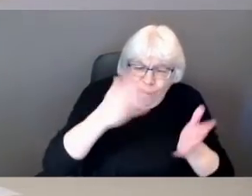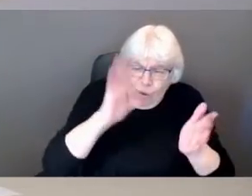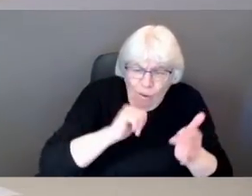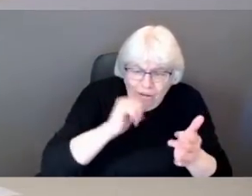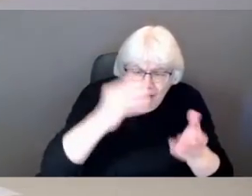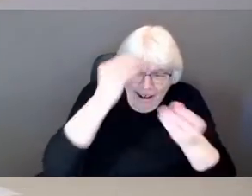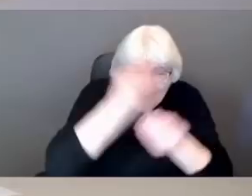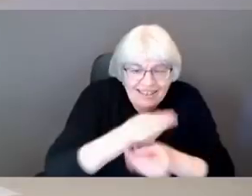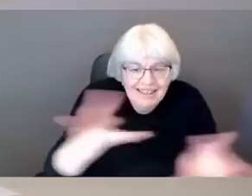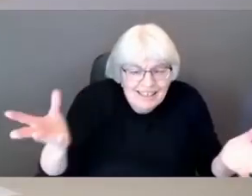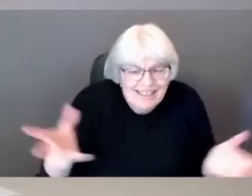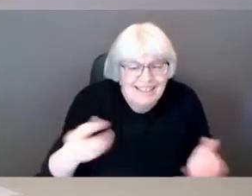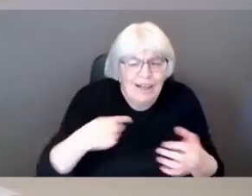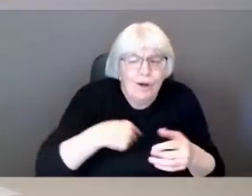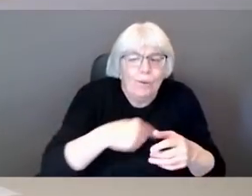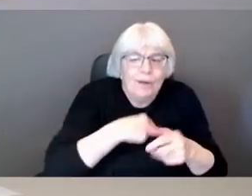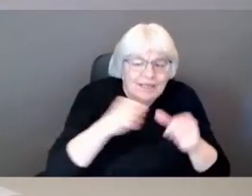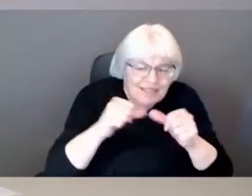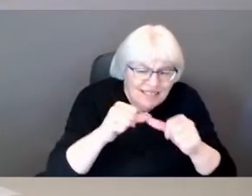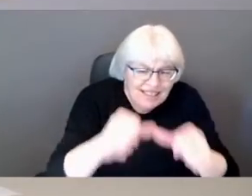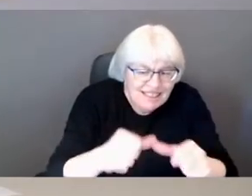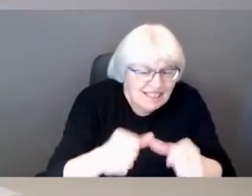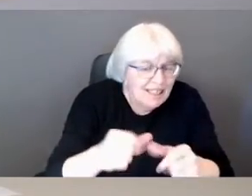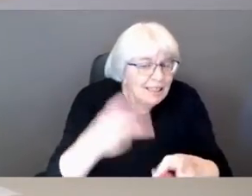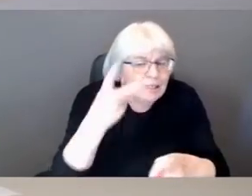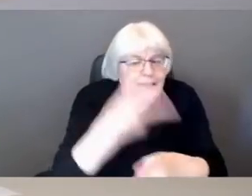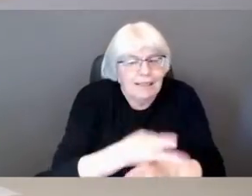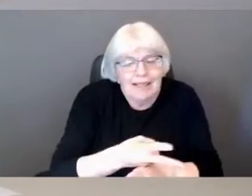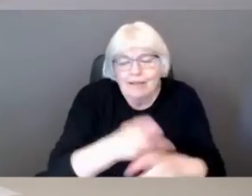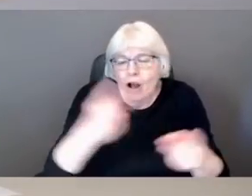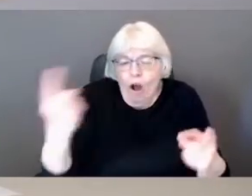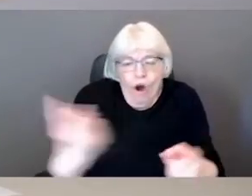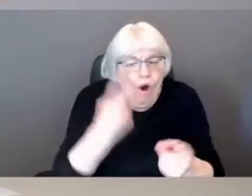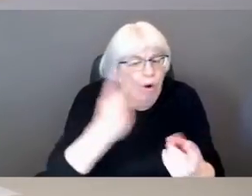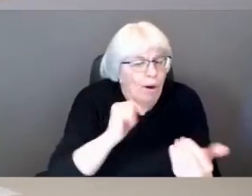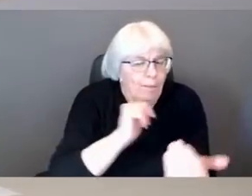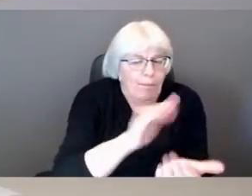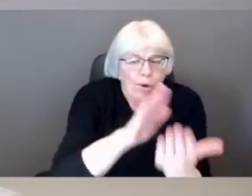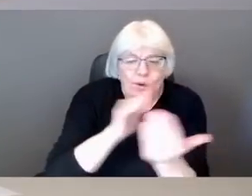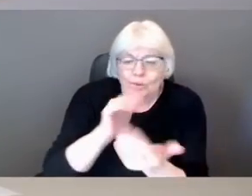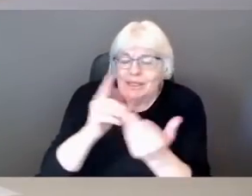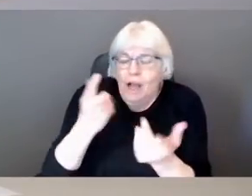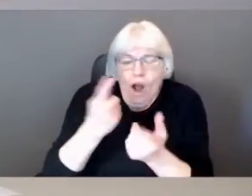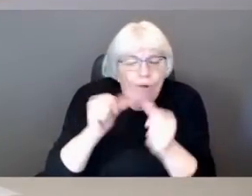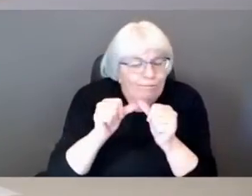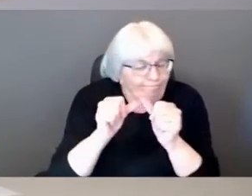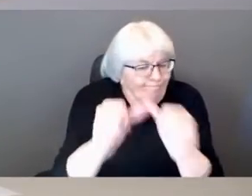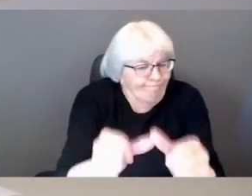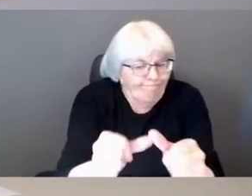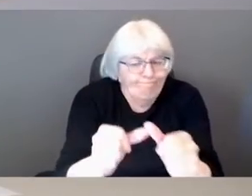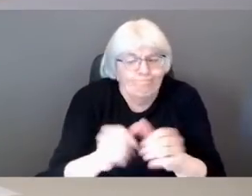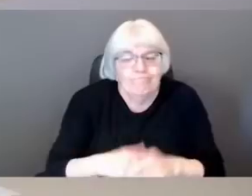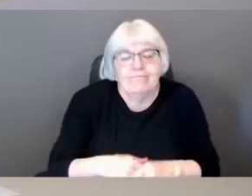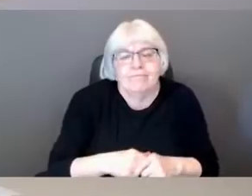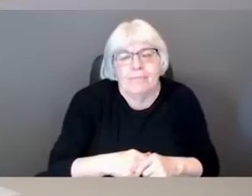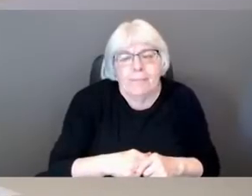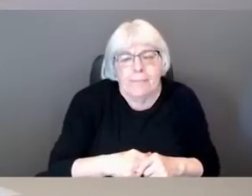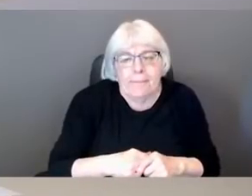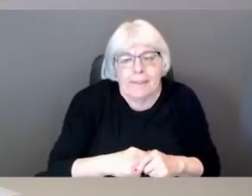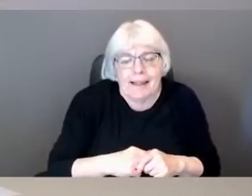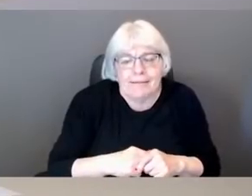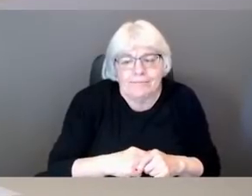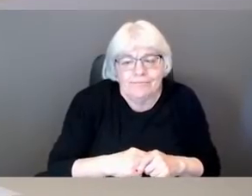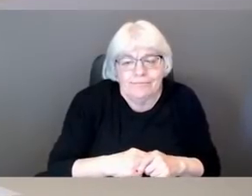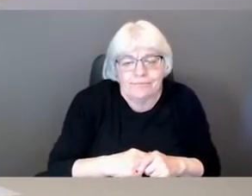continue with this approach at this point in time, and we know that as our